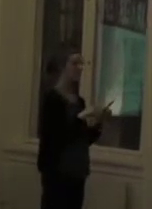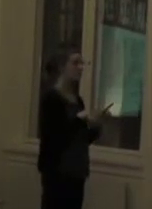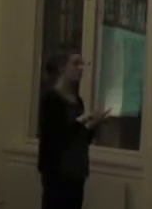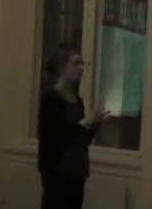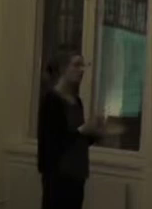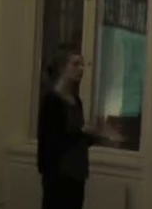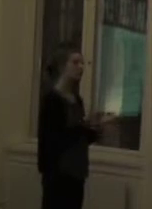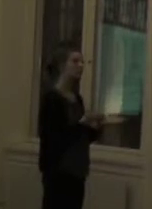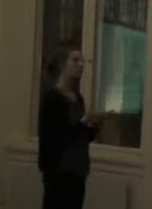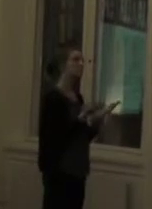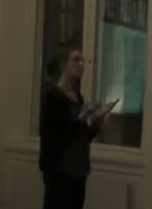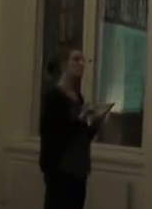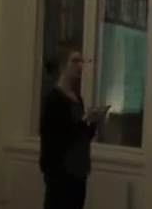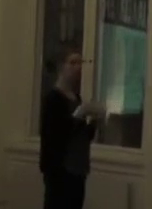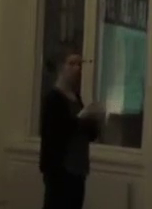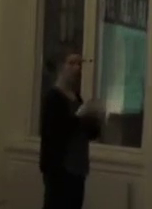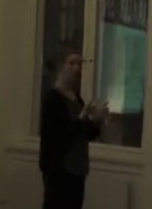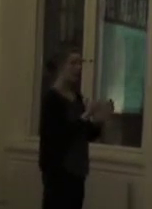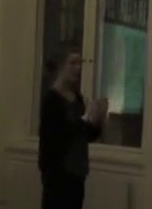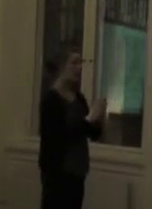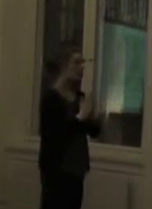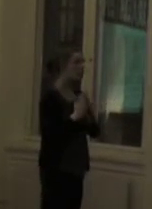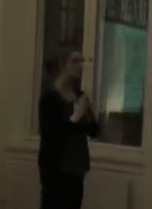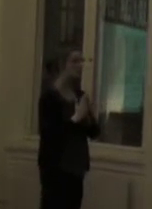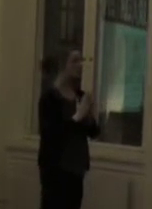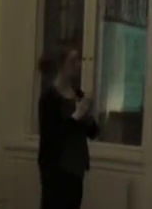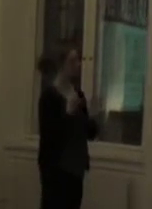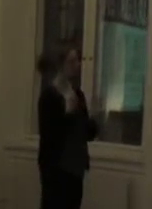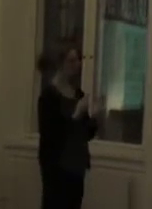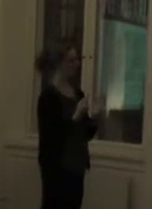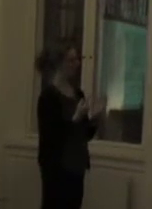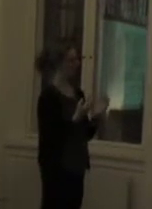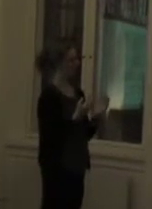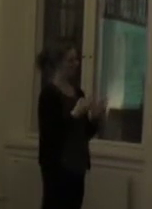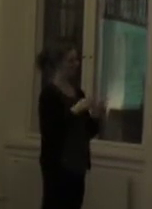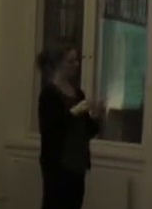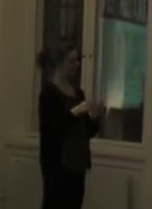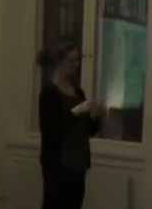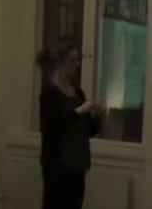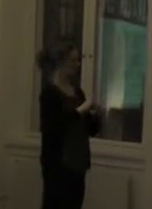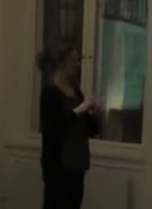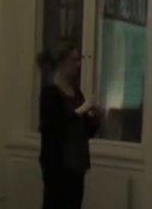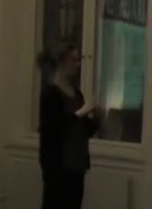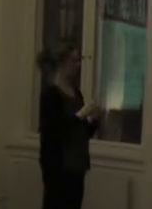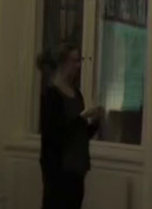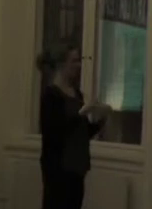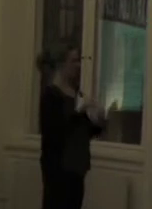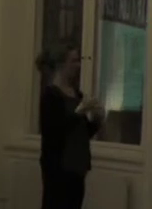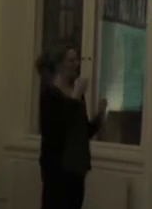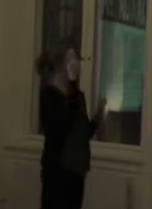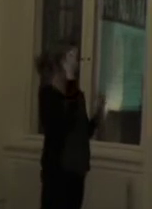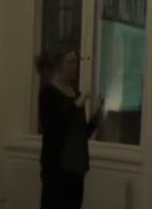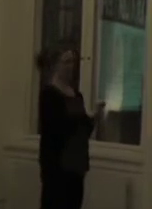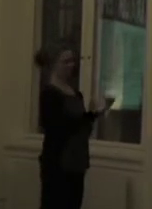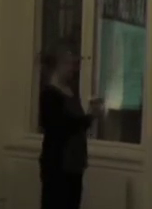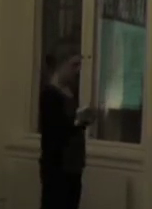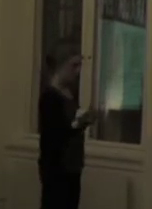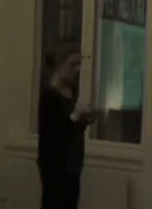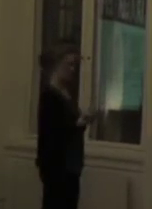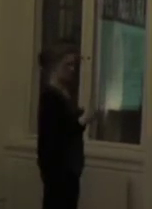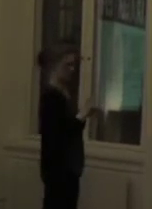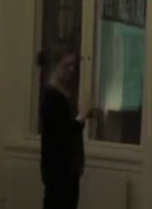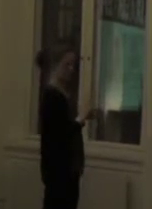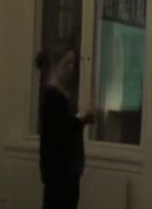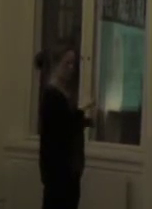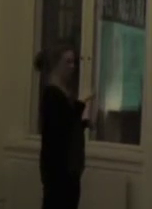are following other religions to submit the information that they have, and we will publish it that if it's related to